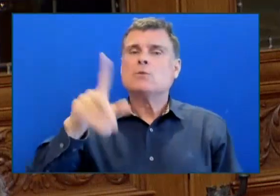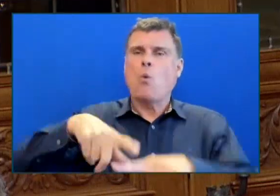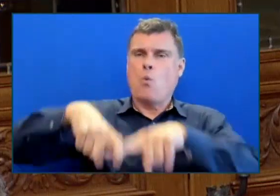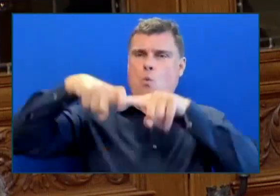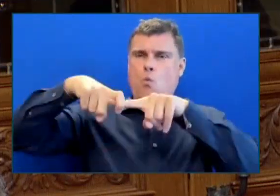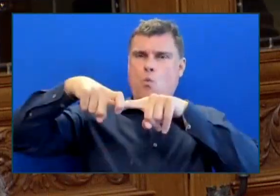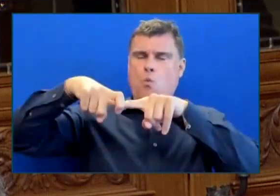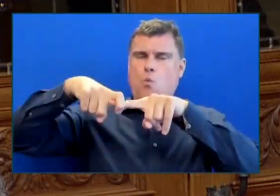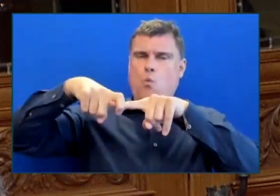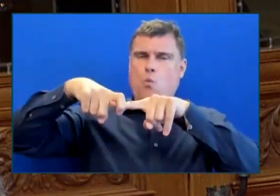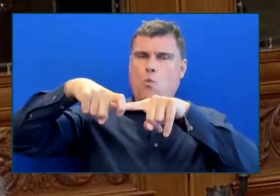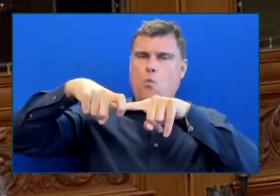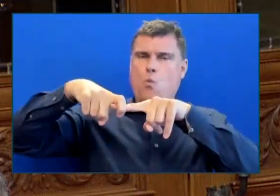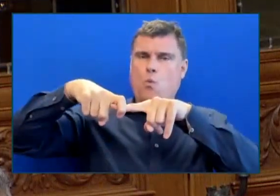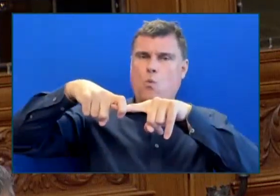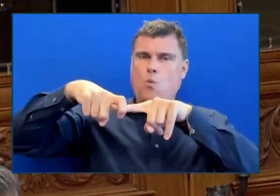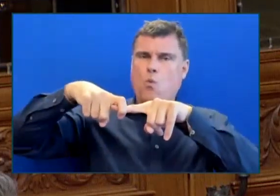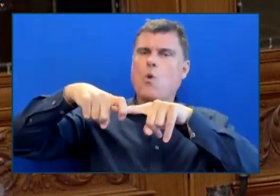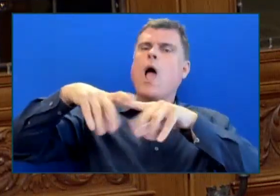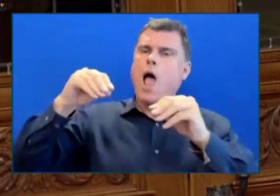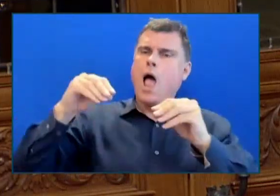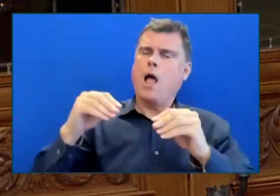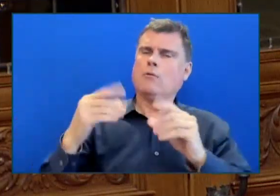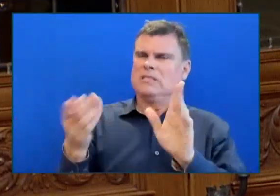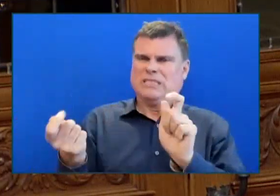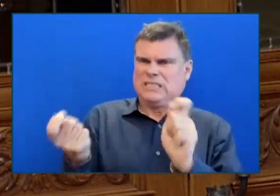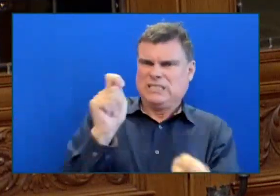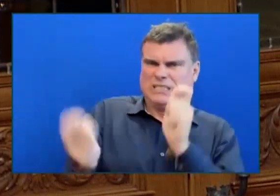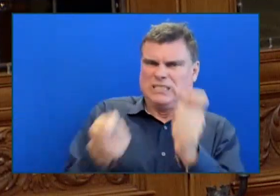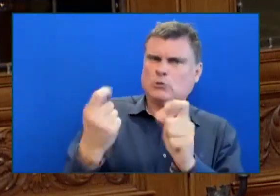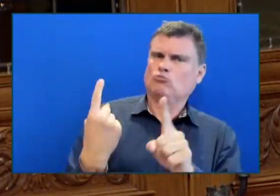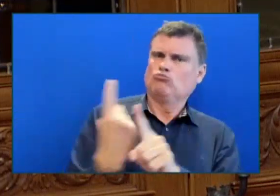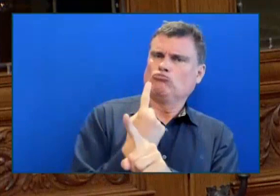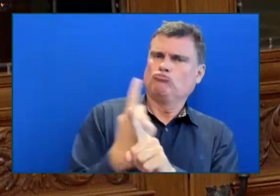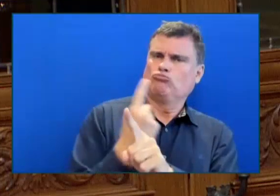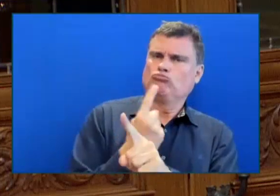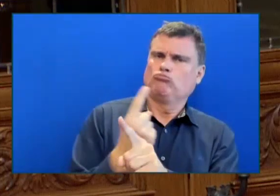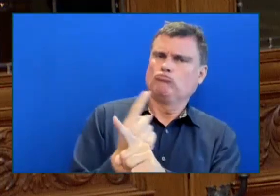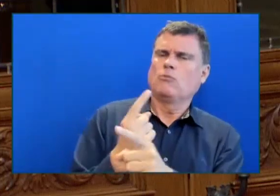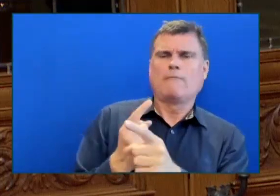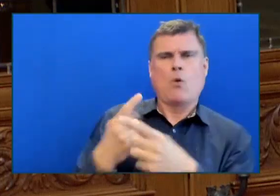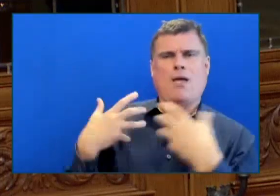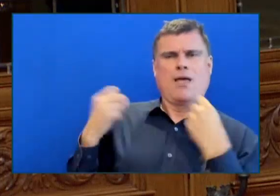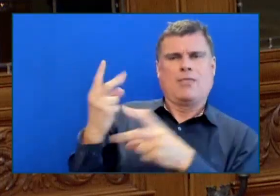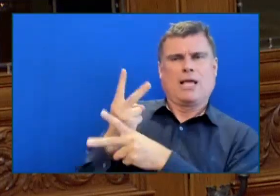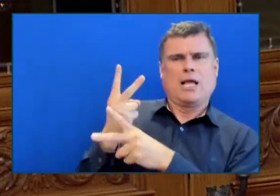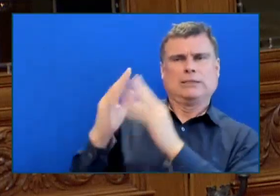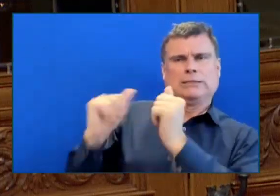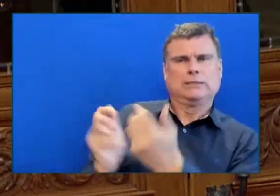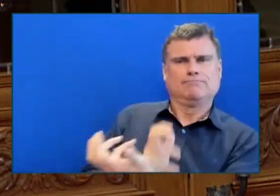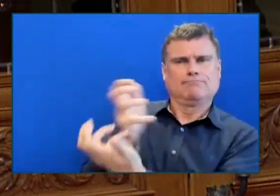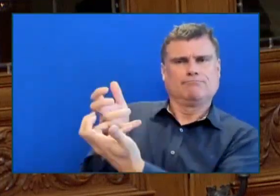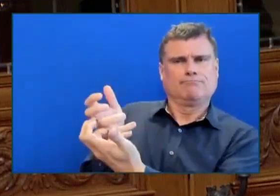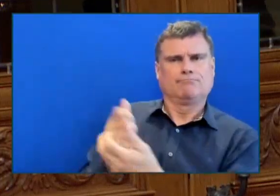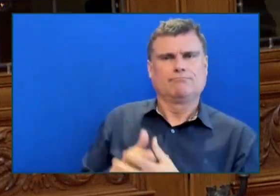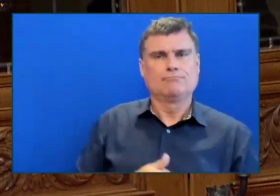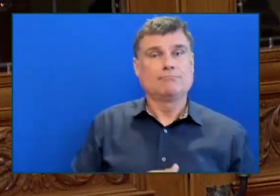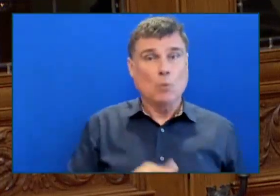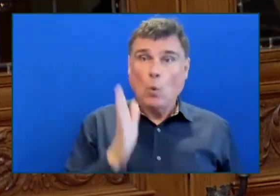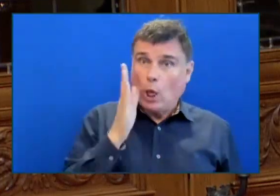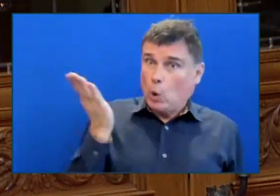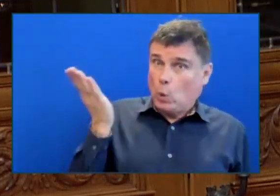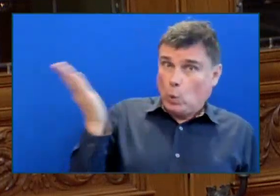Premier, since the Minister won't commit to doing this, will you instruct the Minister of Health to stop the implementation of Bill 36 until a full